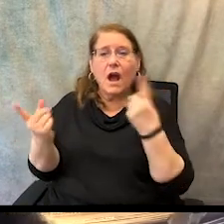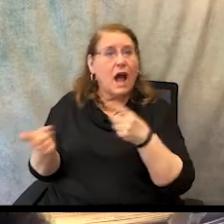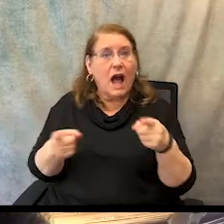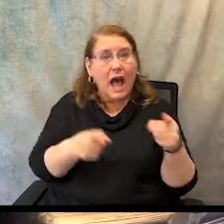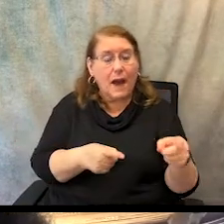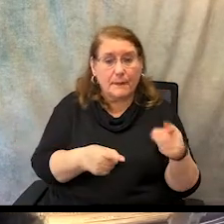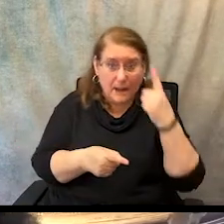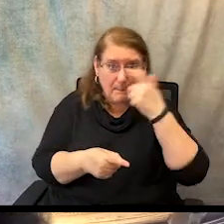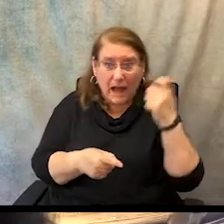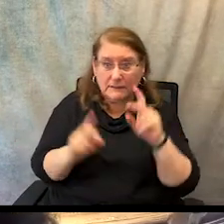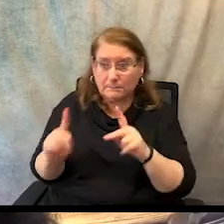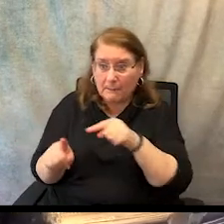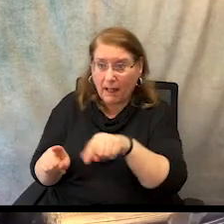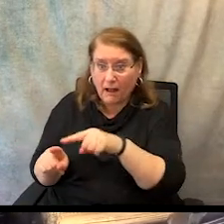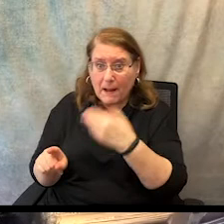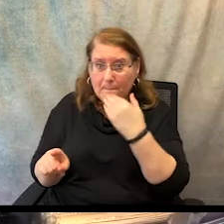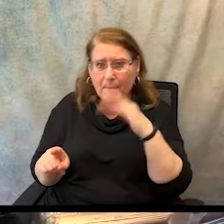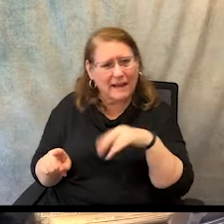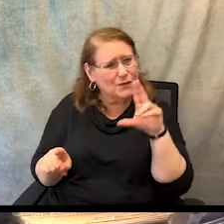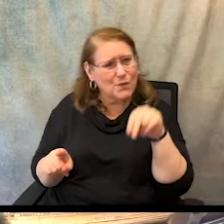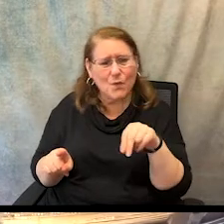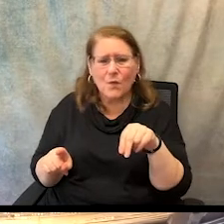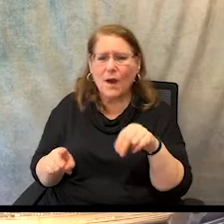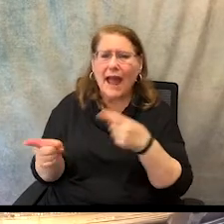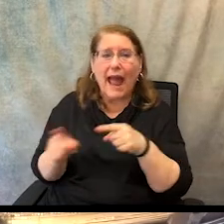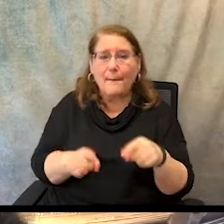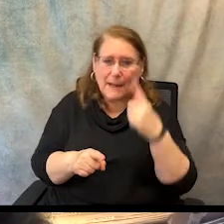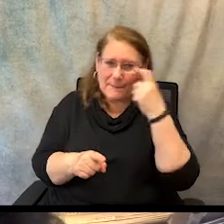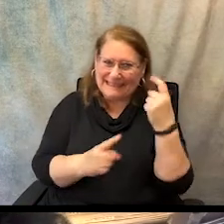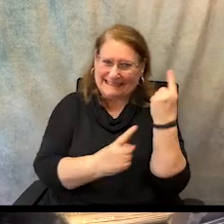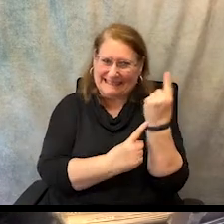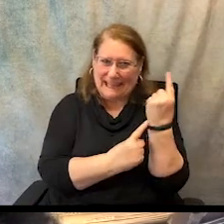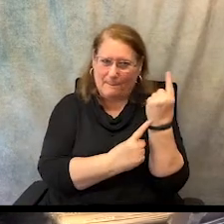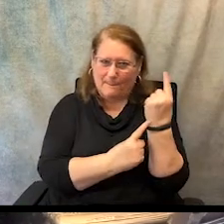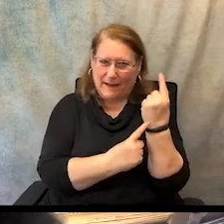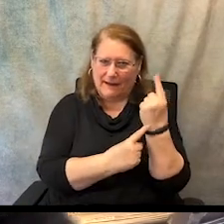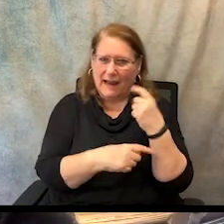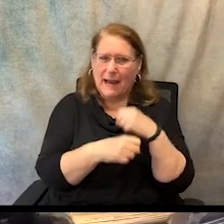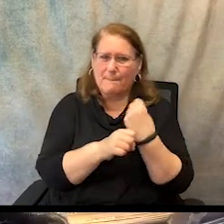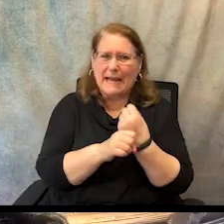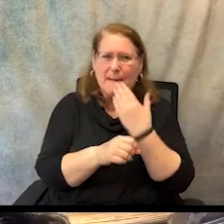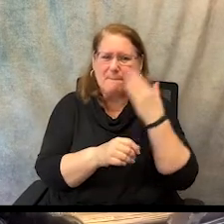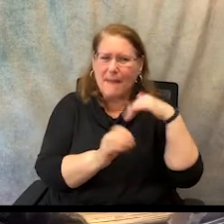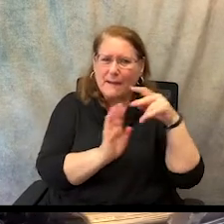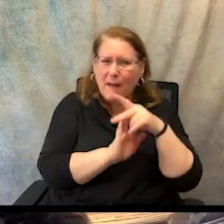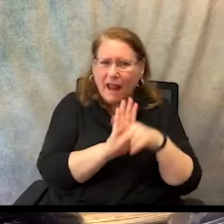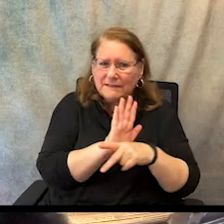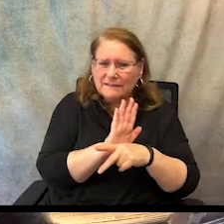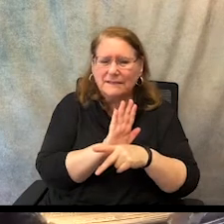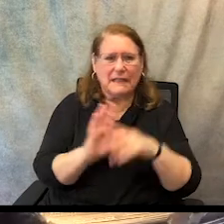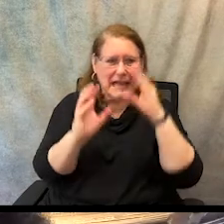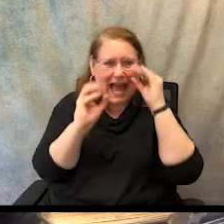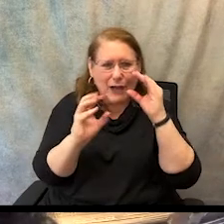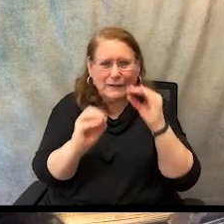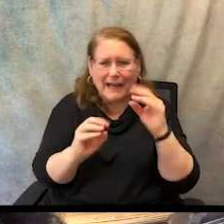what's happening is not happening because the people are bad. It's happening because somebody making a bad politic,